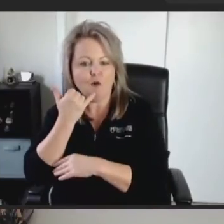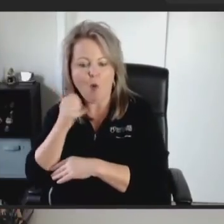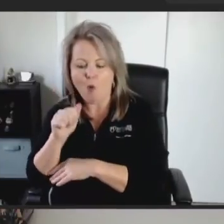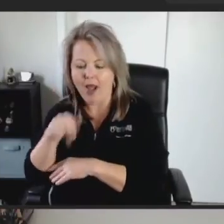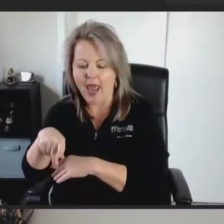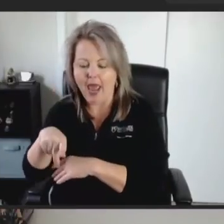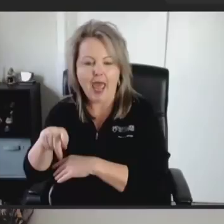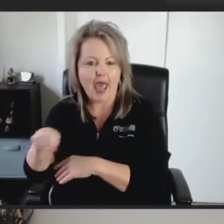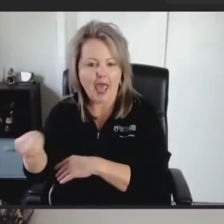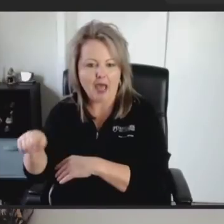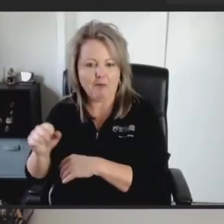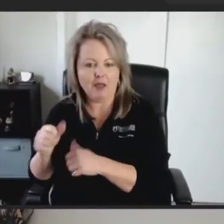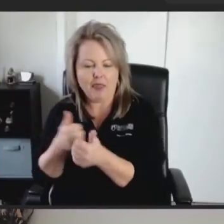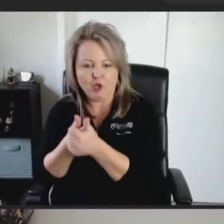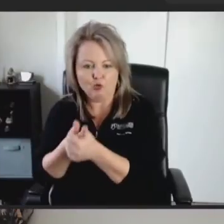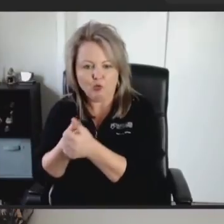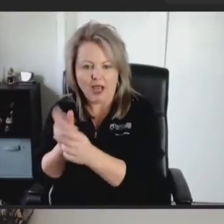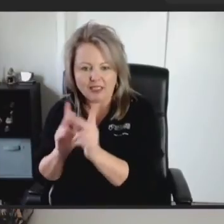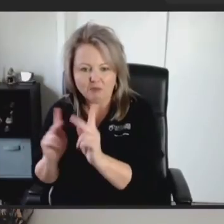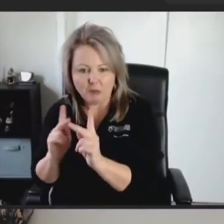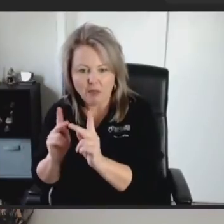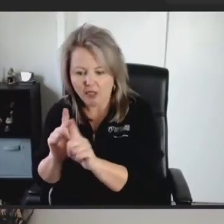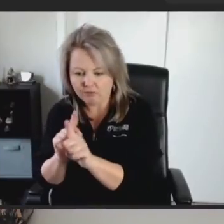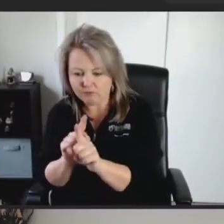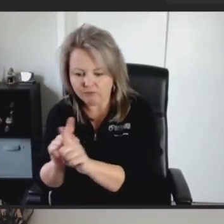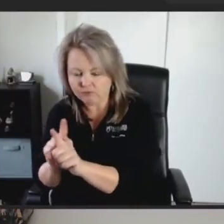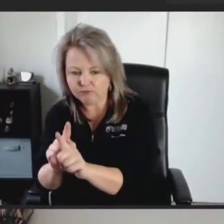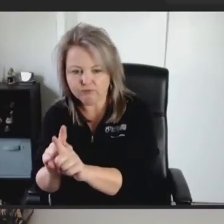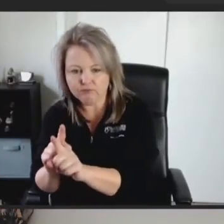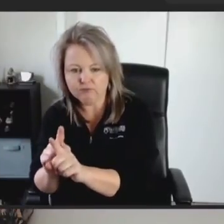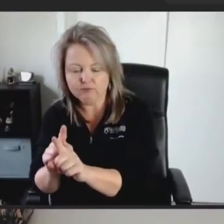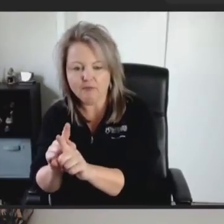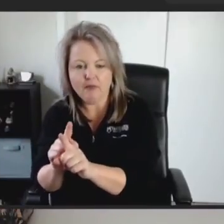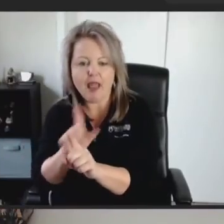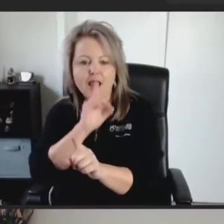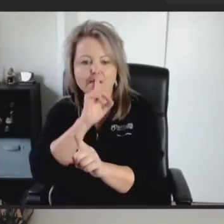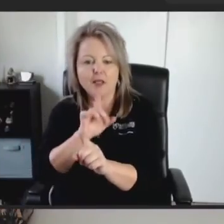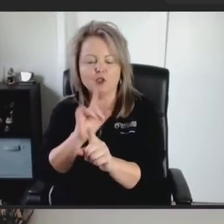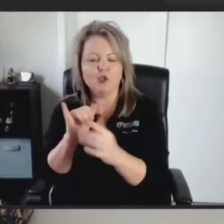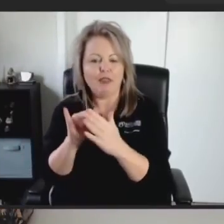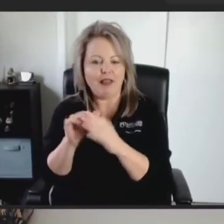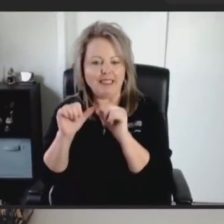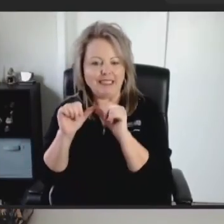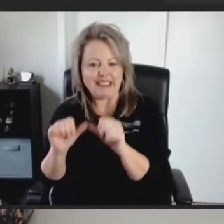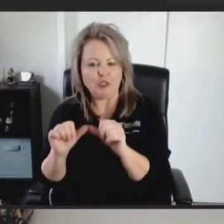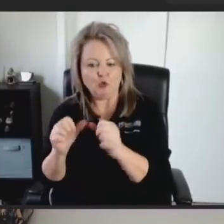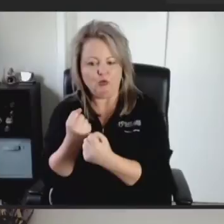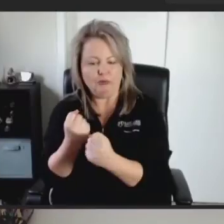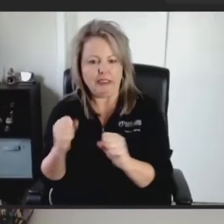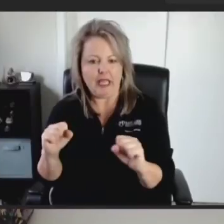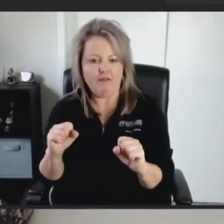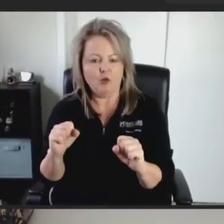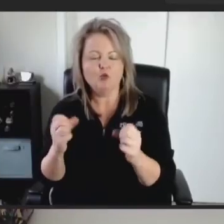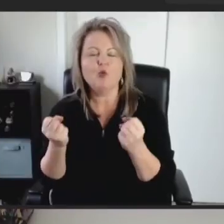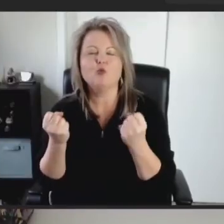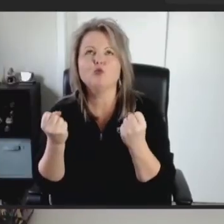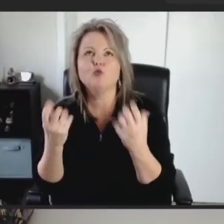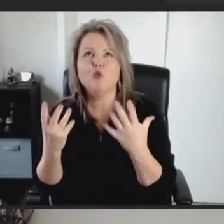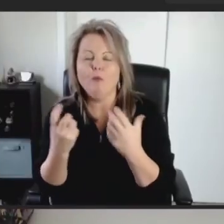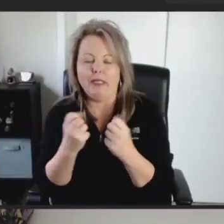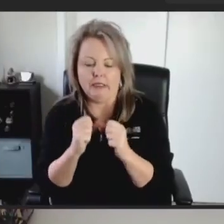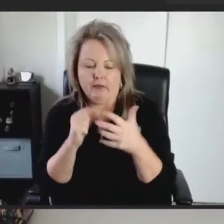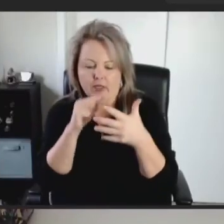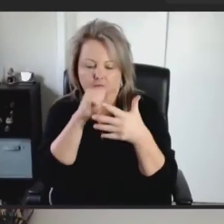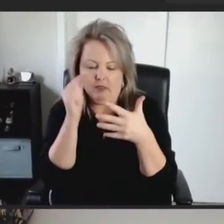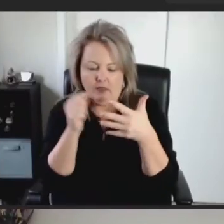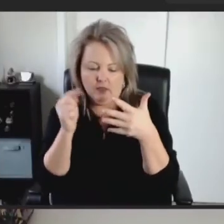people prospectively and makes sure that it continues to be safe. So there are so many safety mechanisms